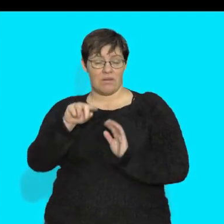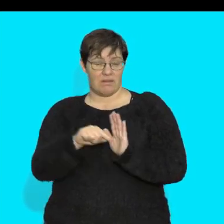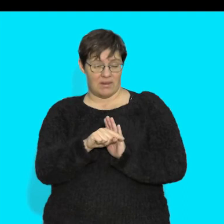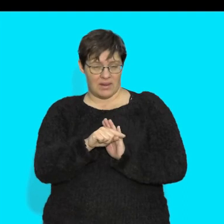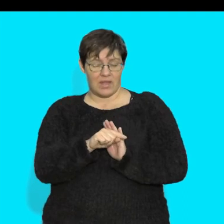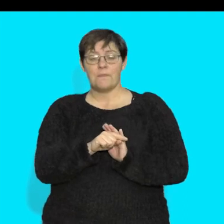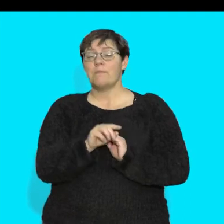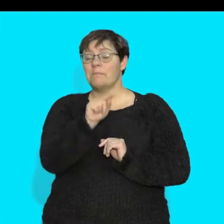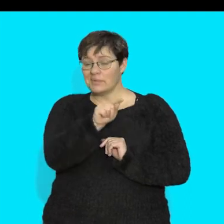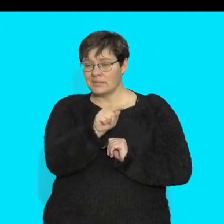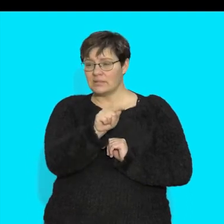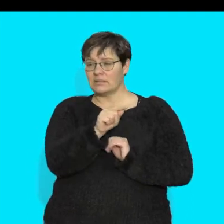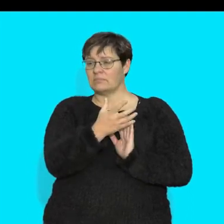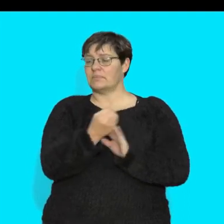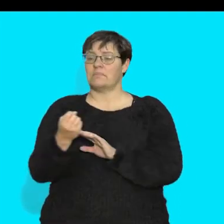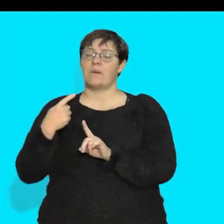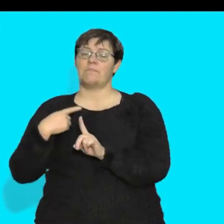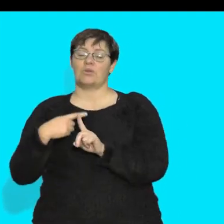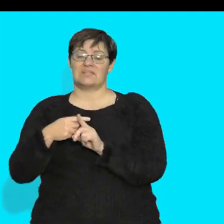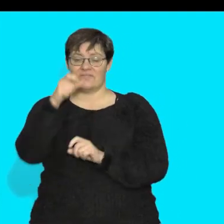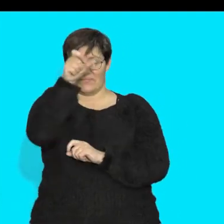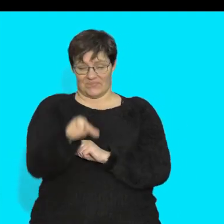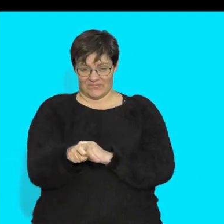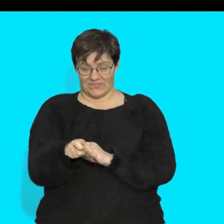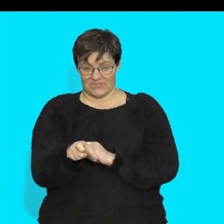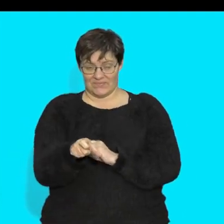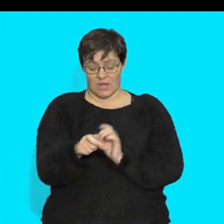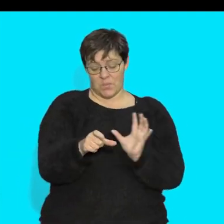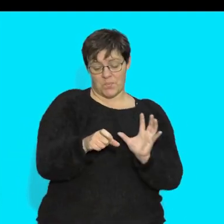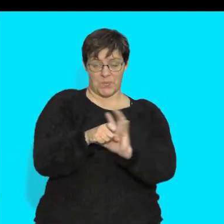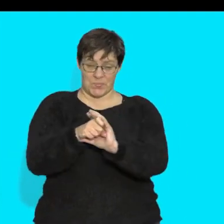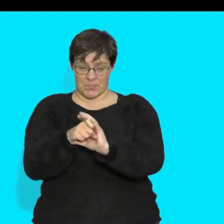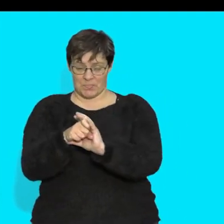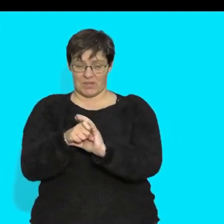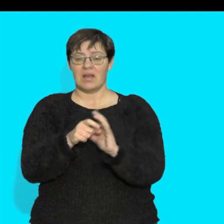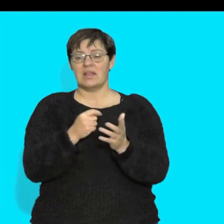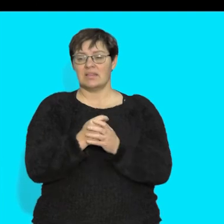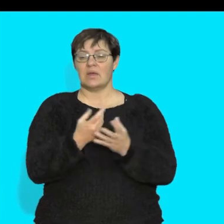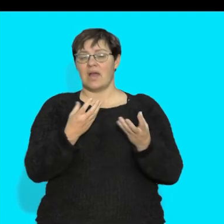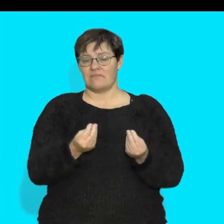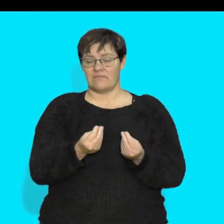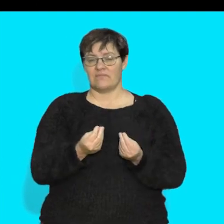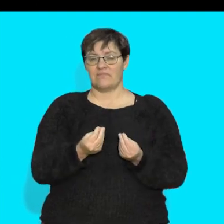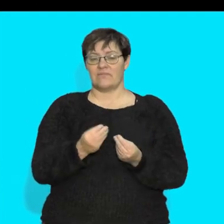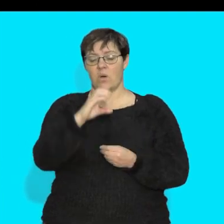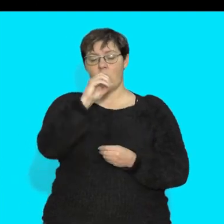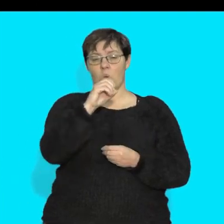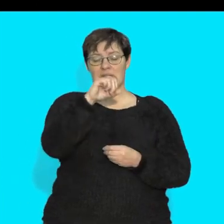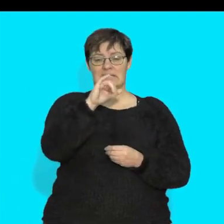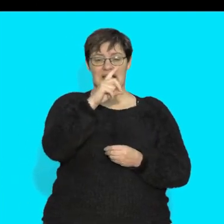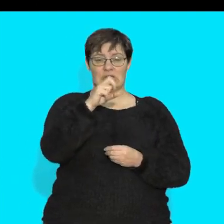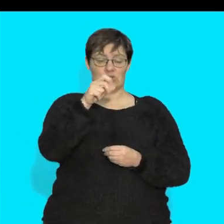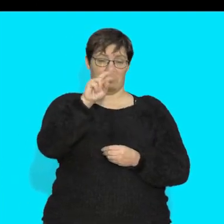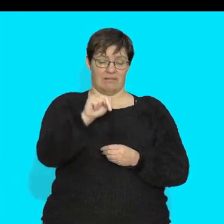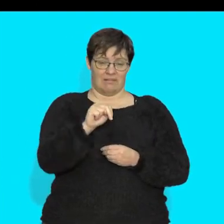the positive terminal, and we're going to get that reduction, that oxidation reaction. So that is